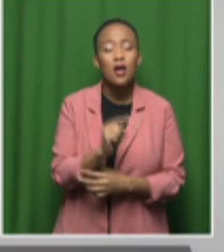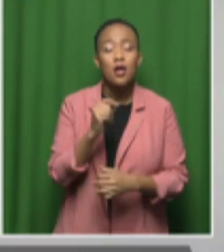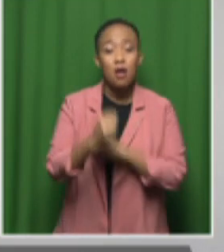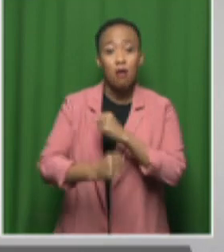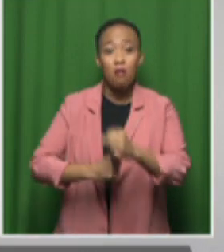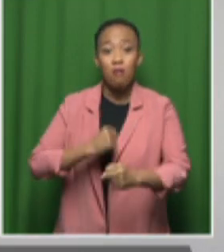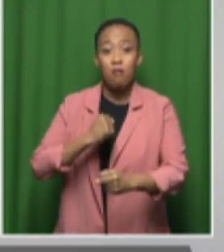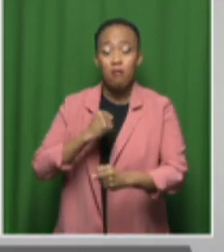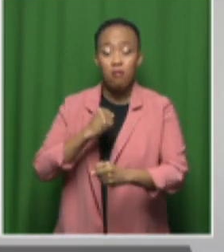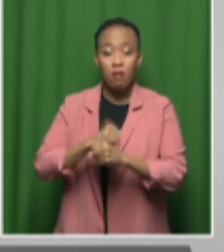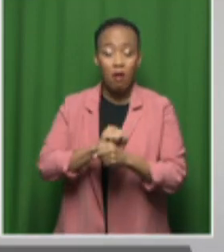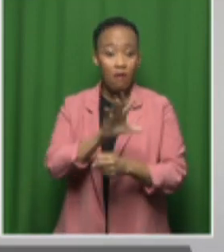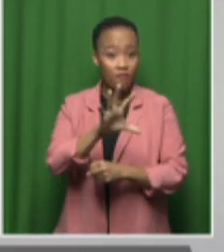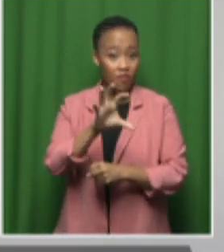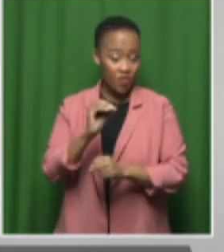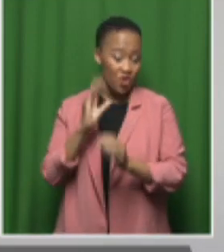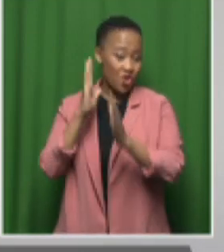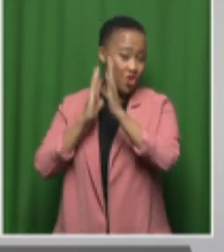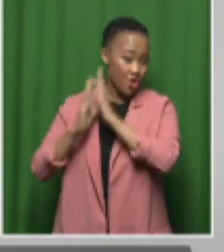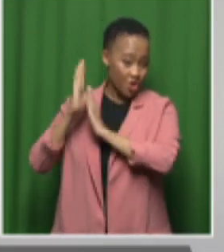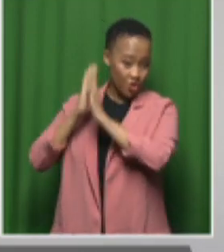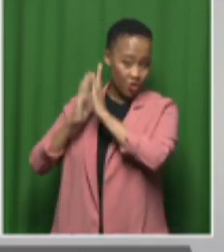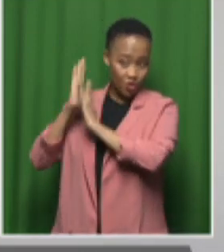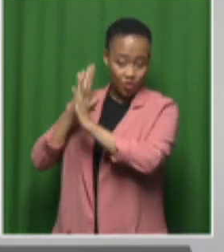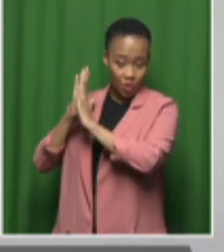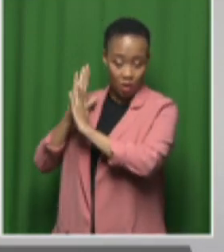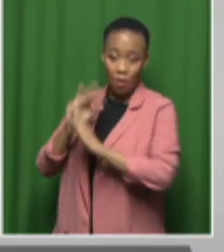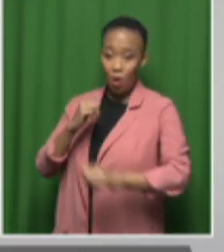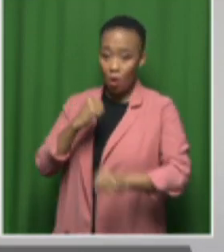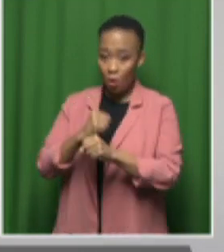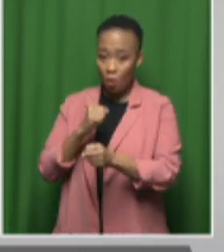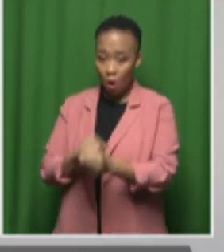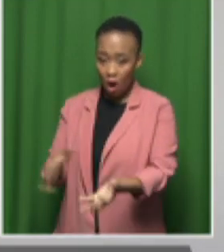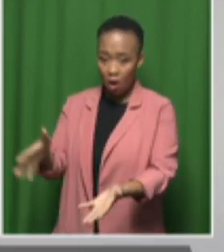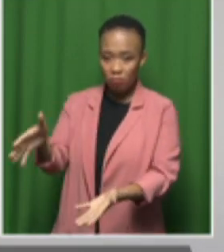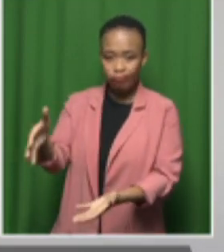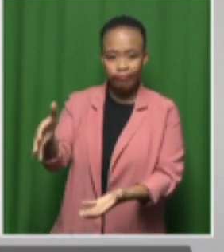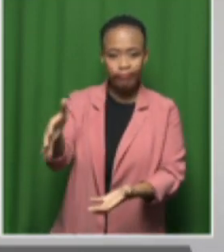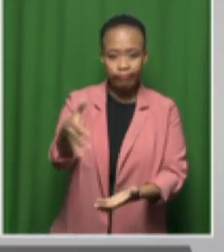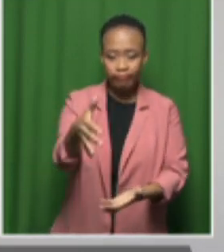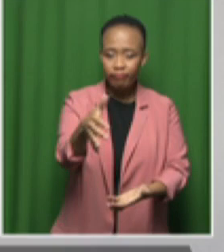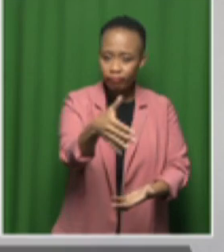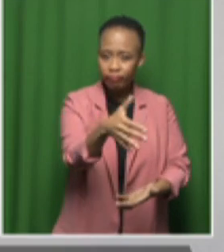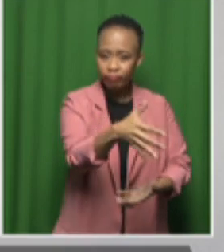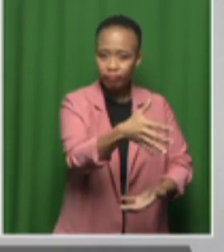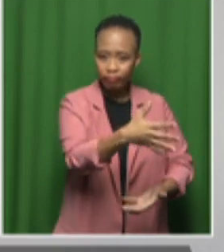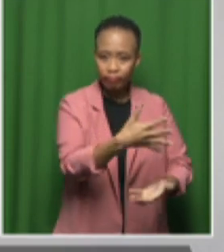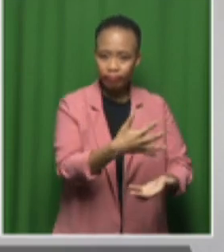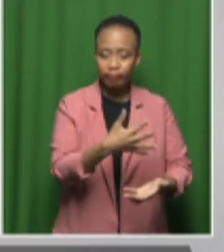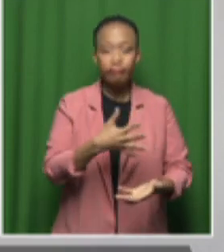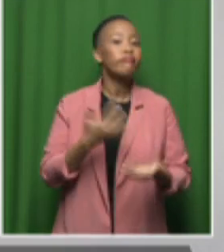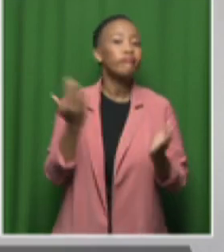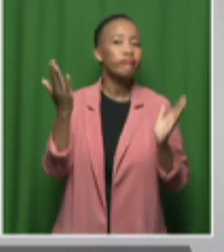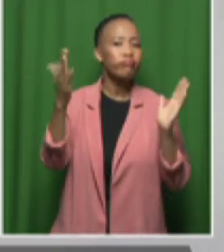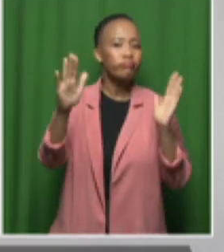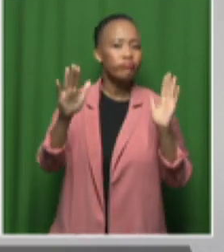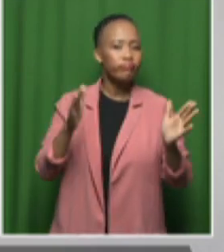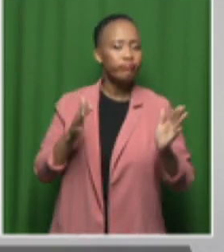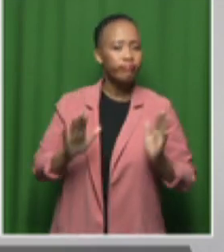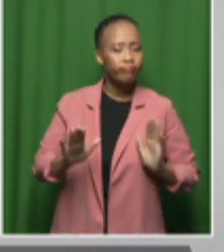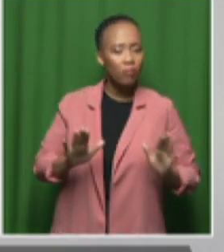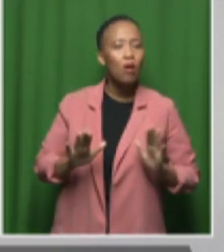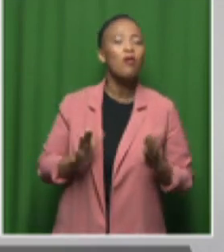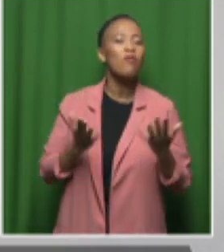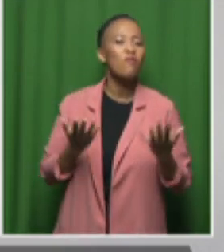history and being able to collect that work together, both on a sense of the economic